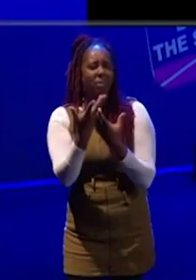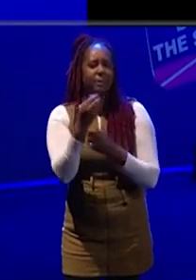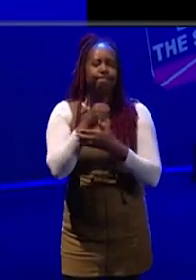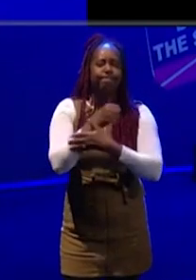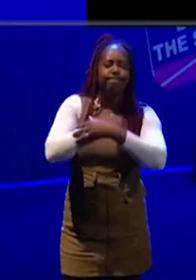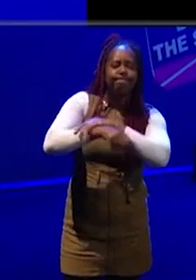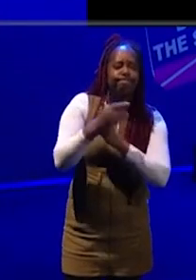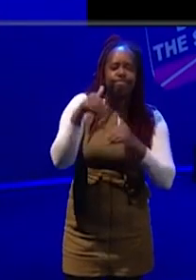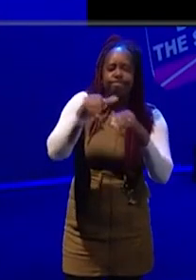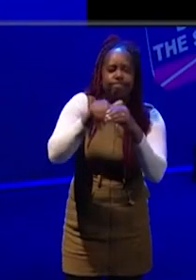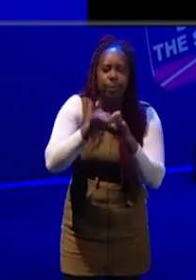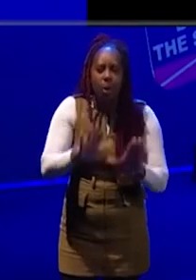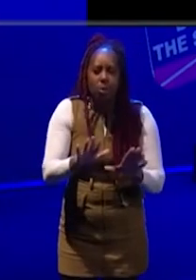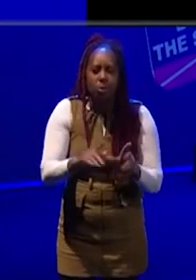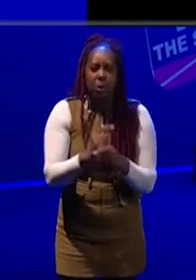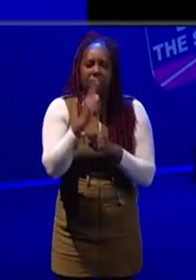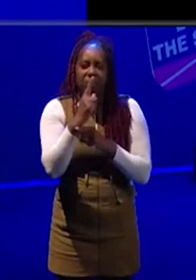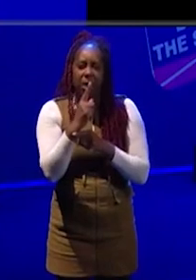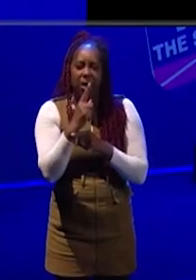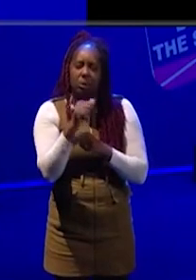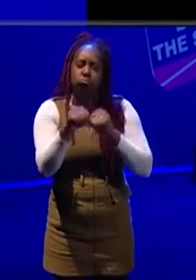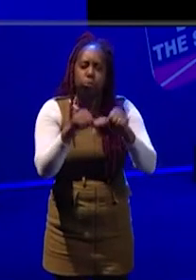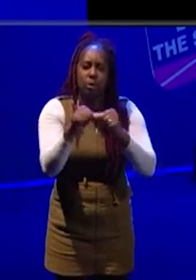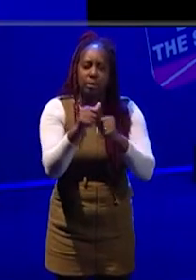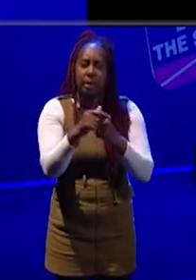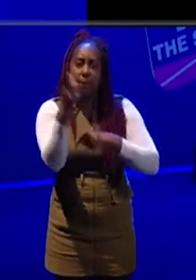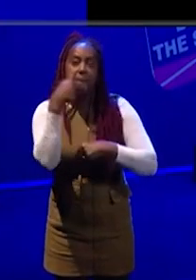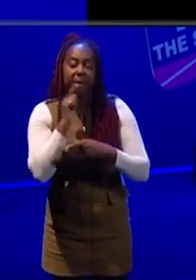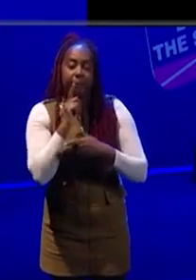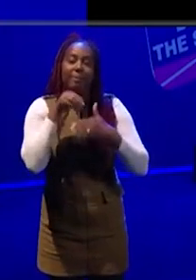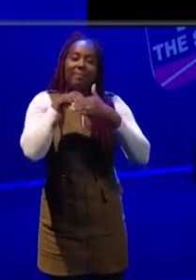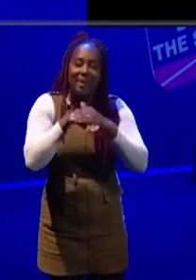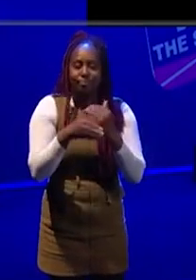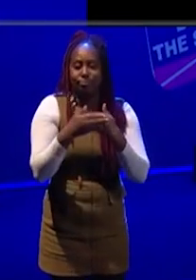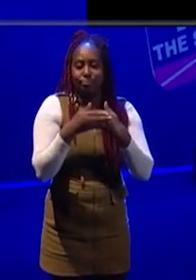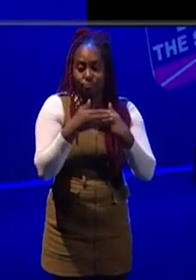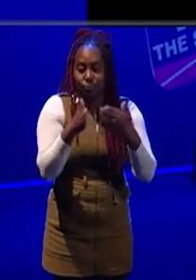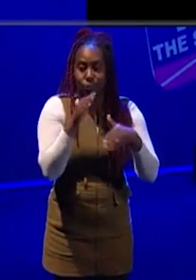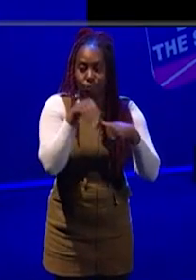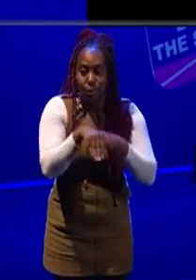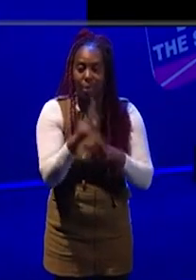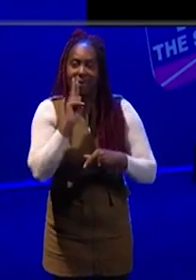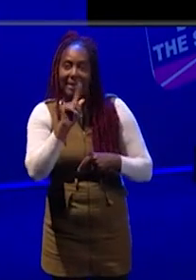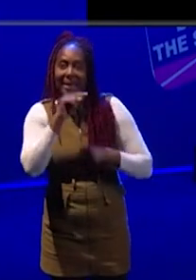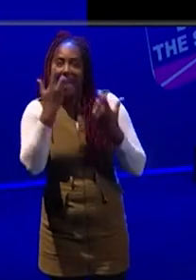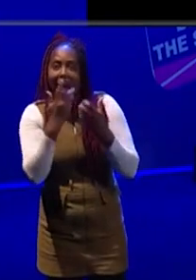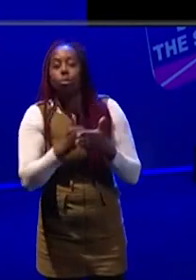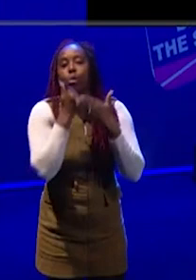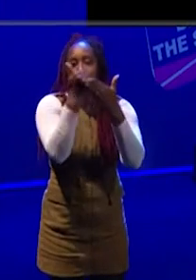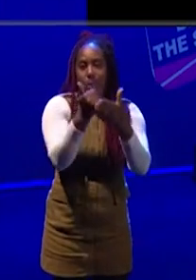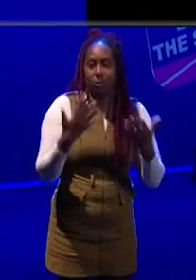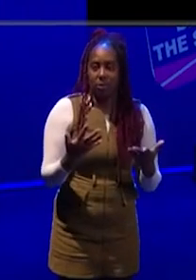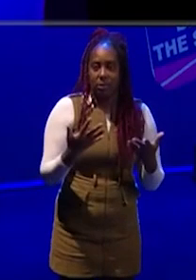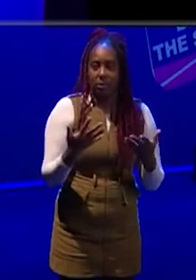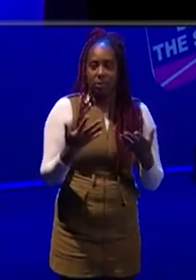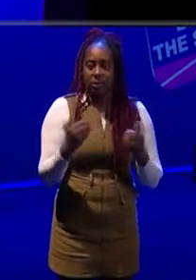involved in that? So the first step is always getting people in the door. Yeah. And then we'll see how we can support.